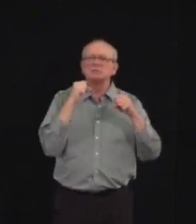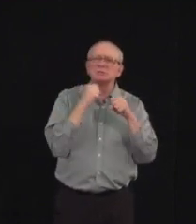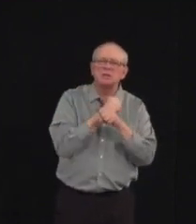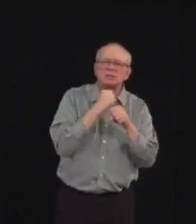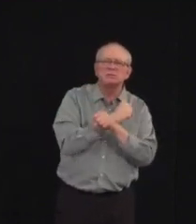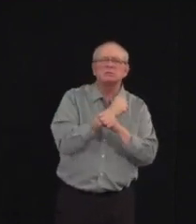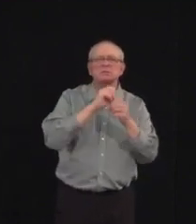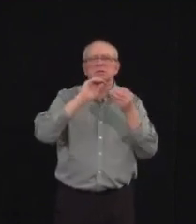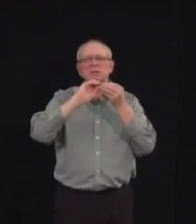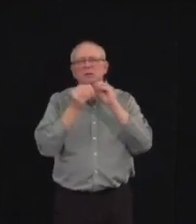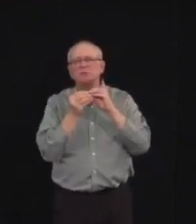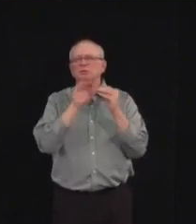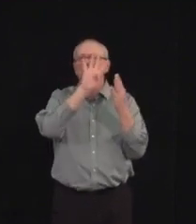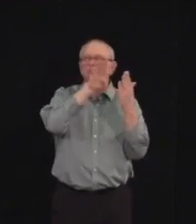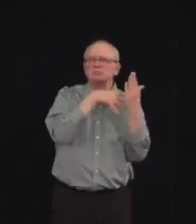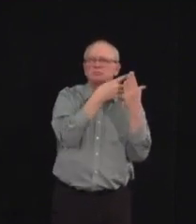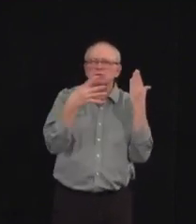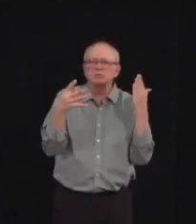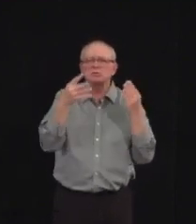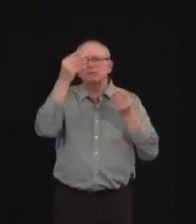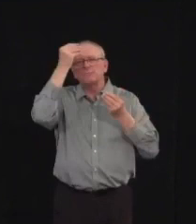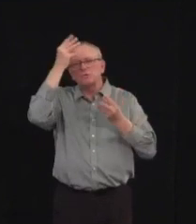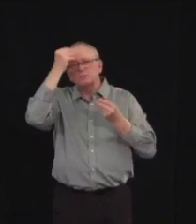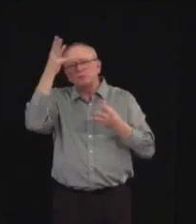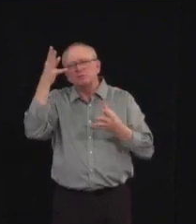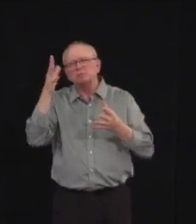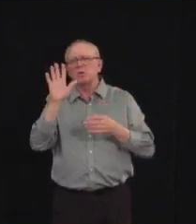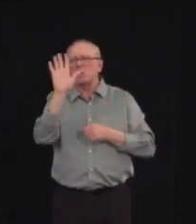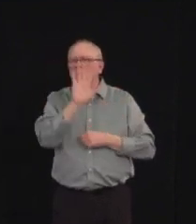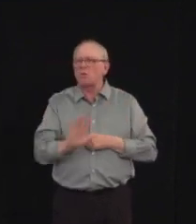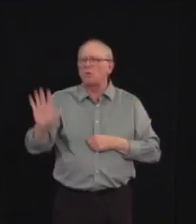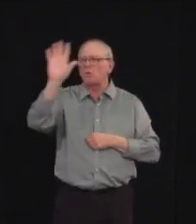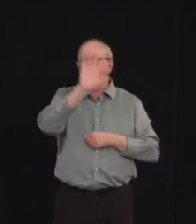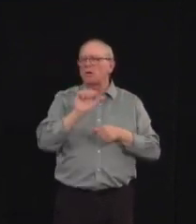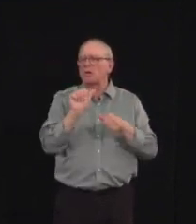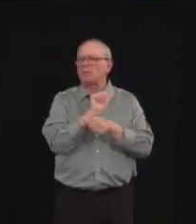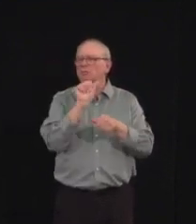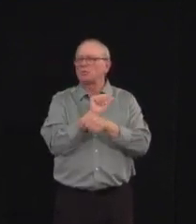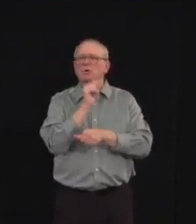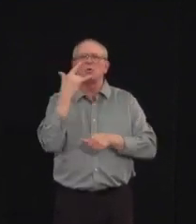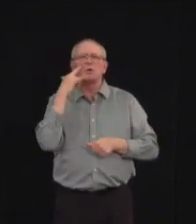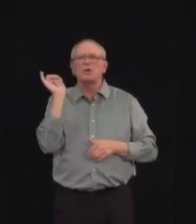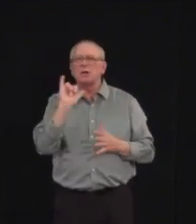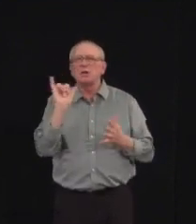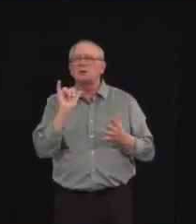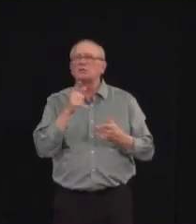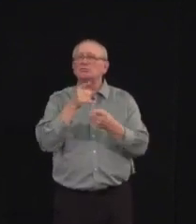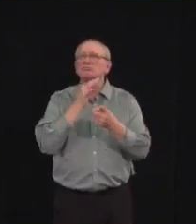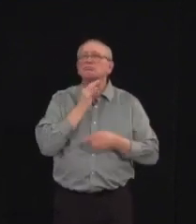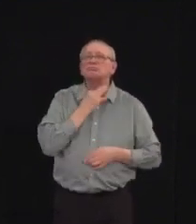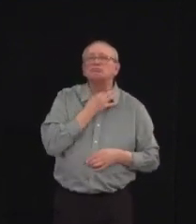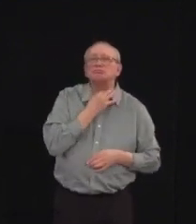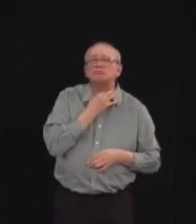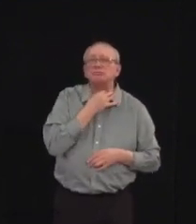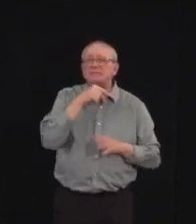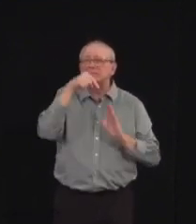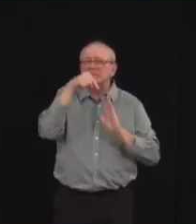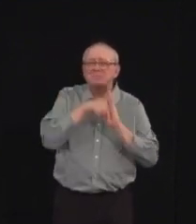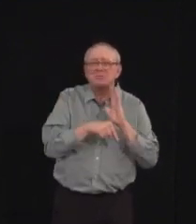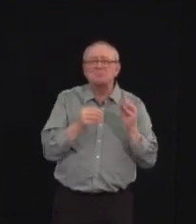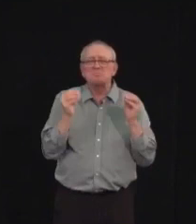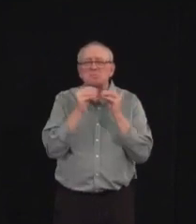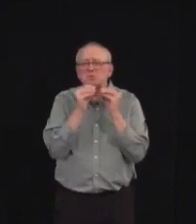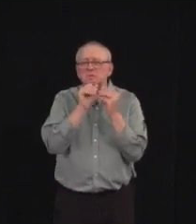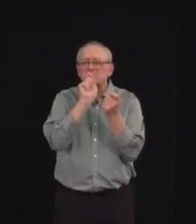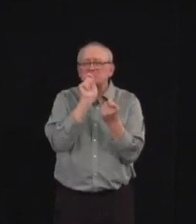So if you'd like more information, more detailed information, please visit that website, and it's, I think, better presented than it